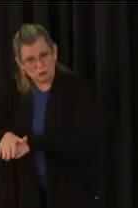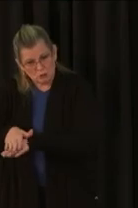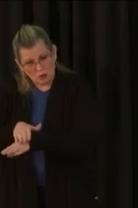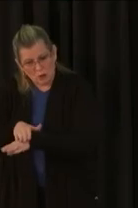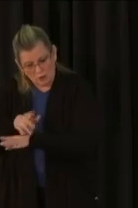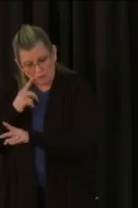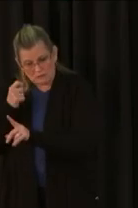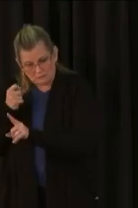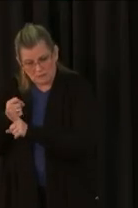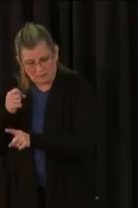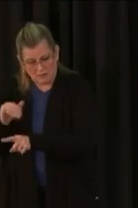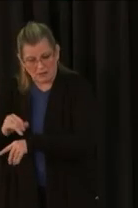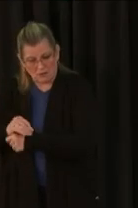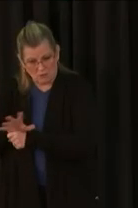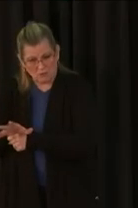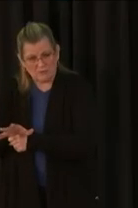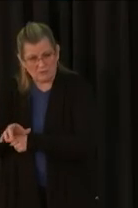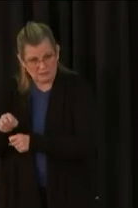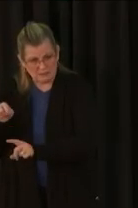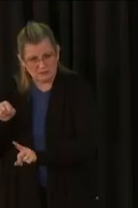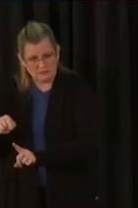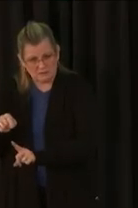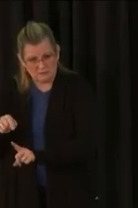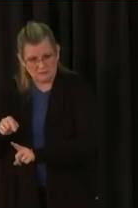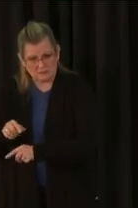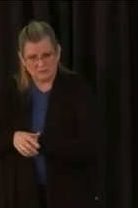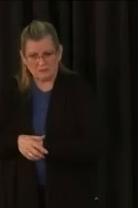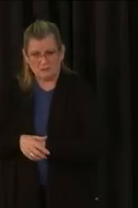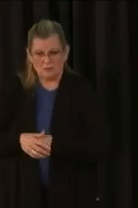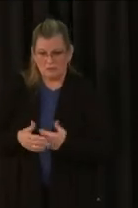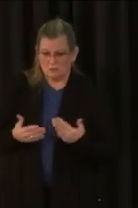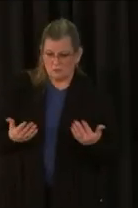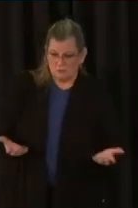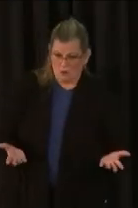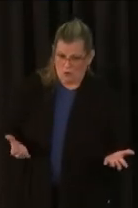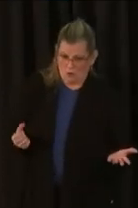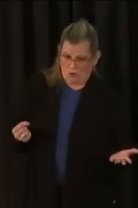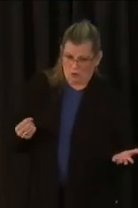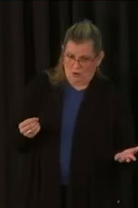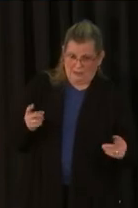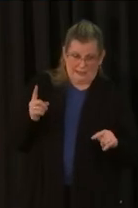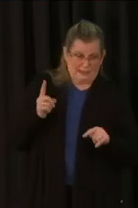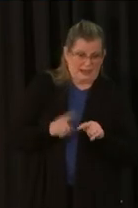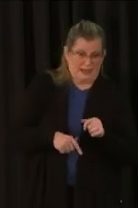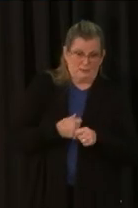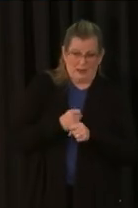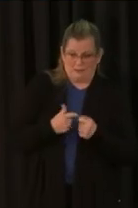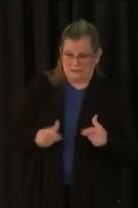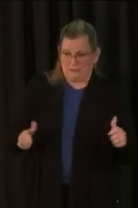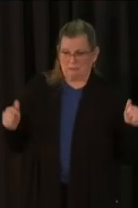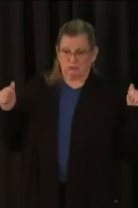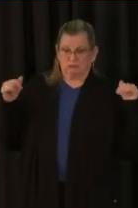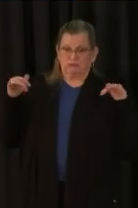impacted by these venue spaces and places where they can create these great gathering experiences